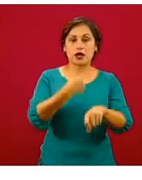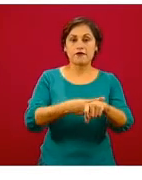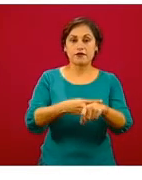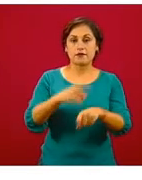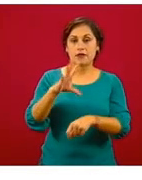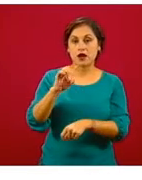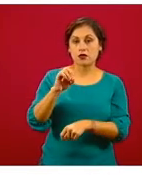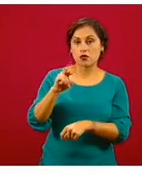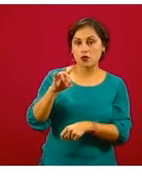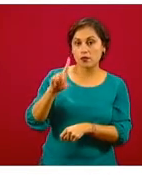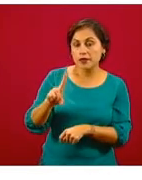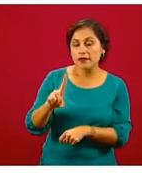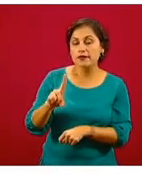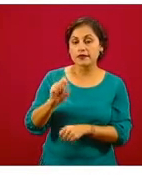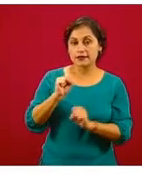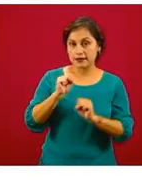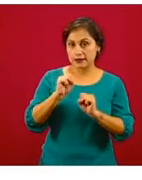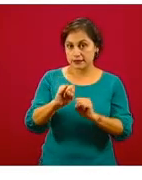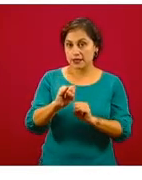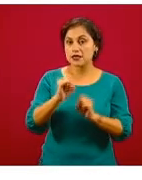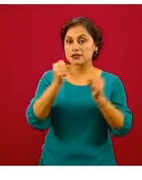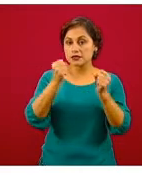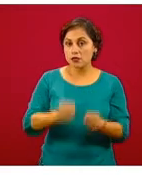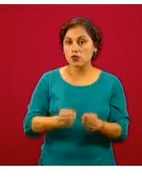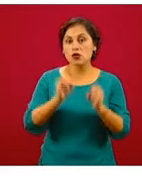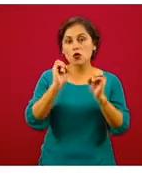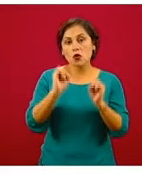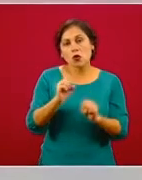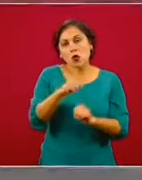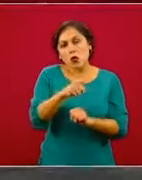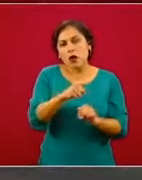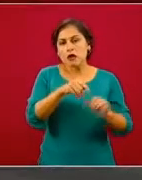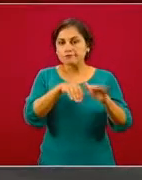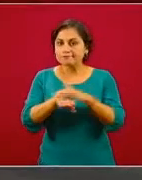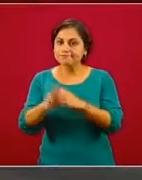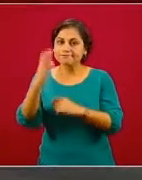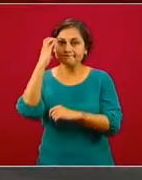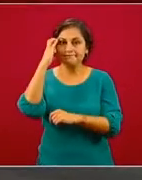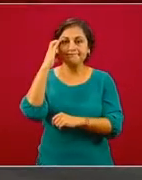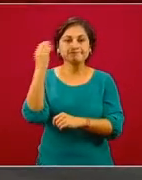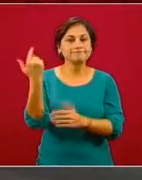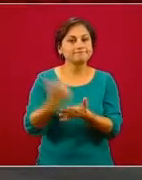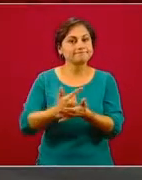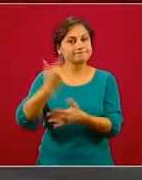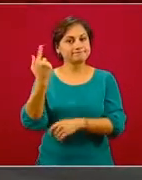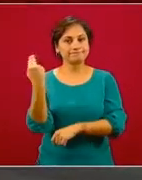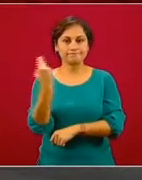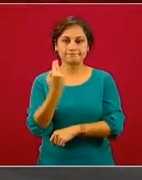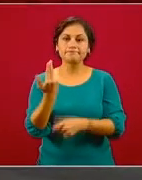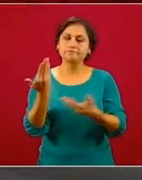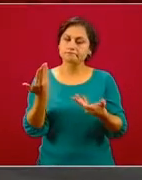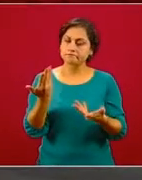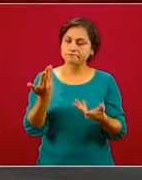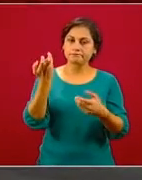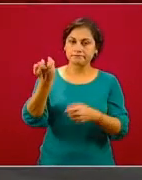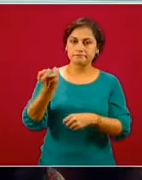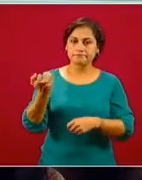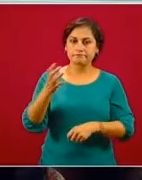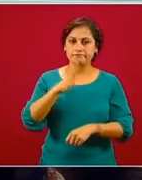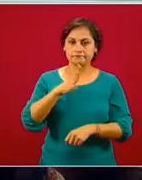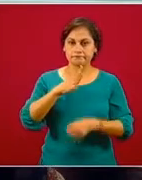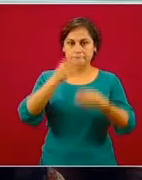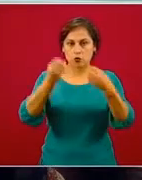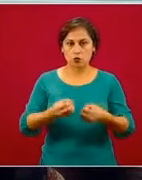So these are patients who have been confirmed to have COVID or who are simply in critical condition and